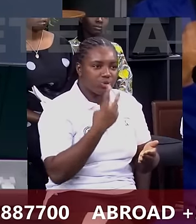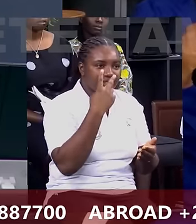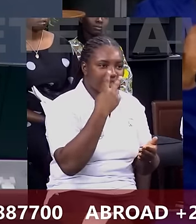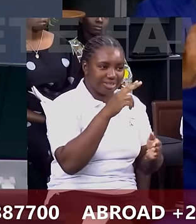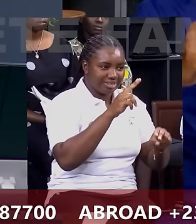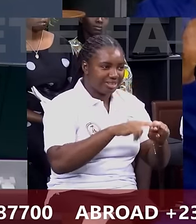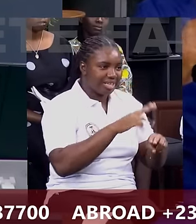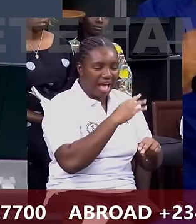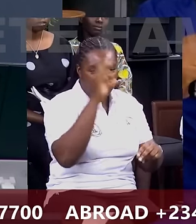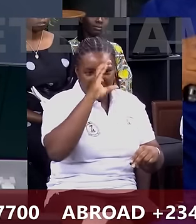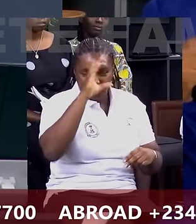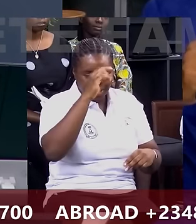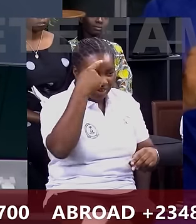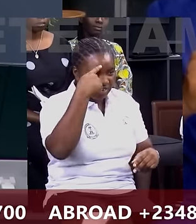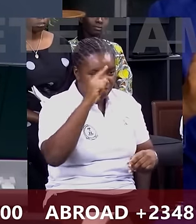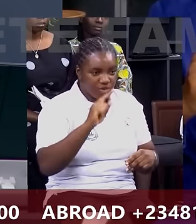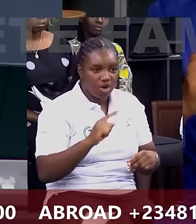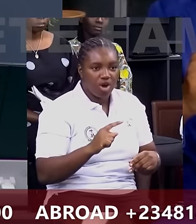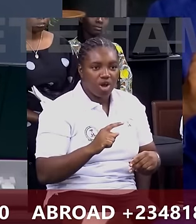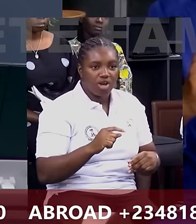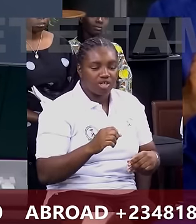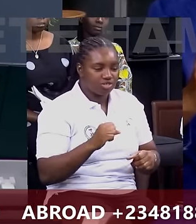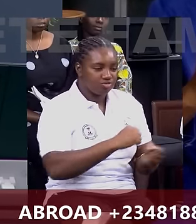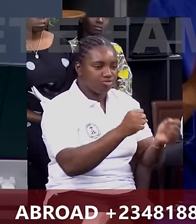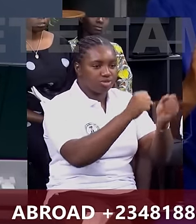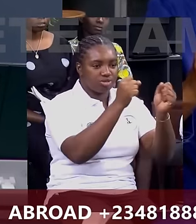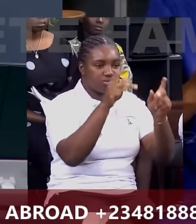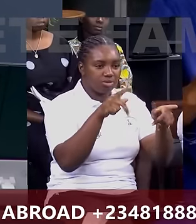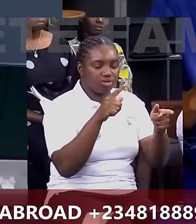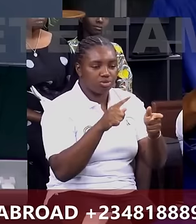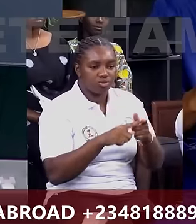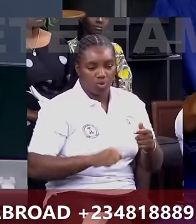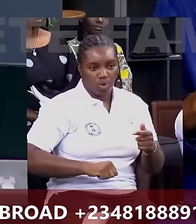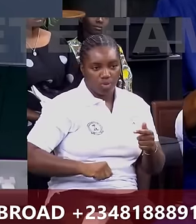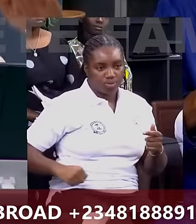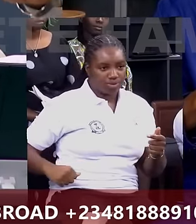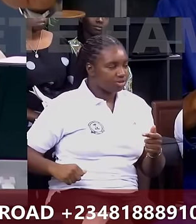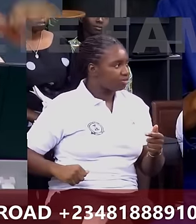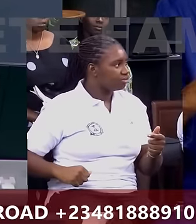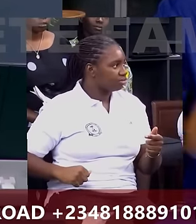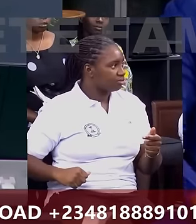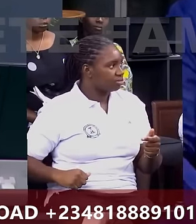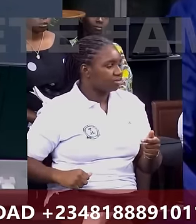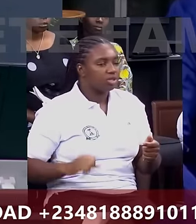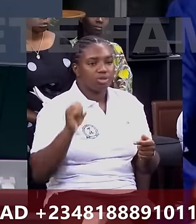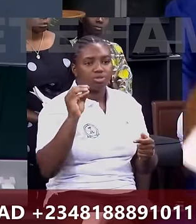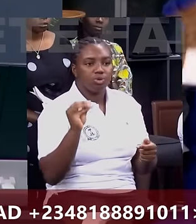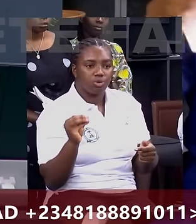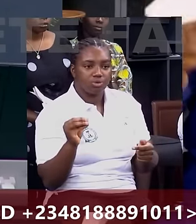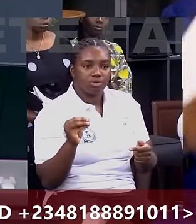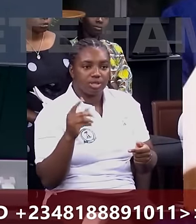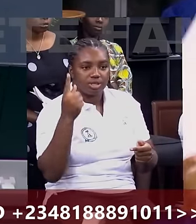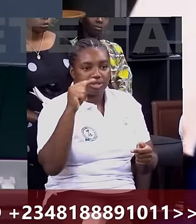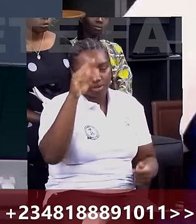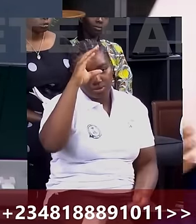looking for street urchins to come and operate. It's just so derogatory. So the